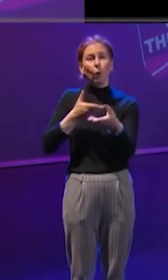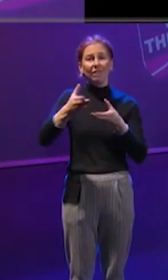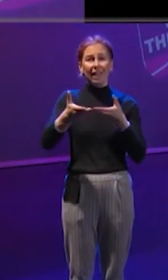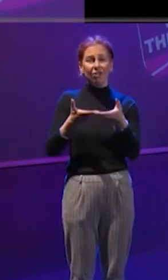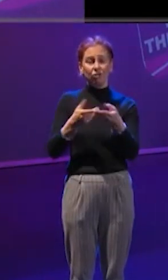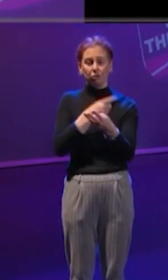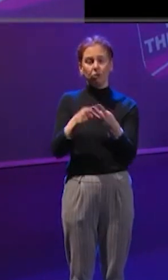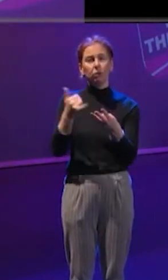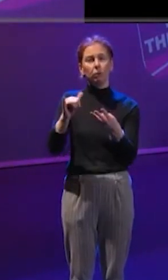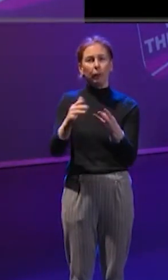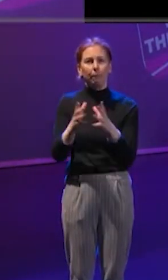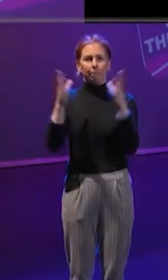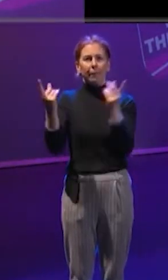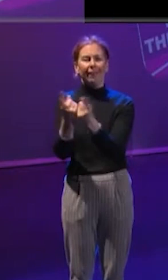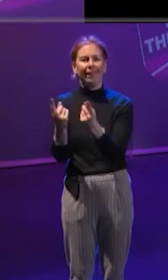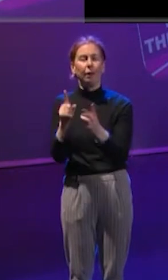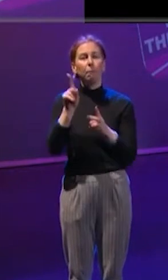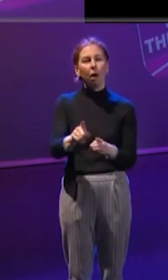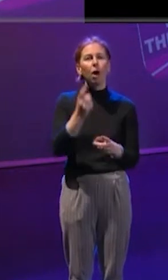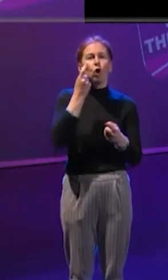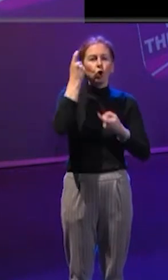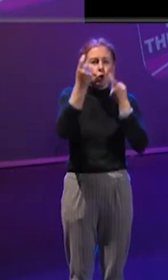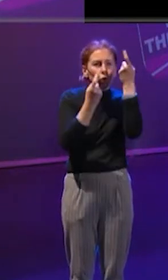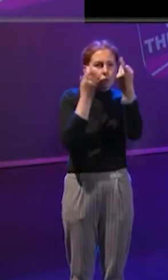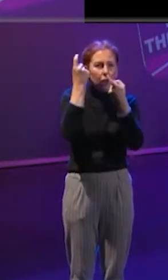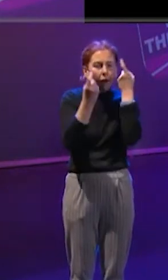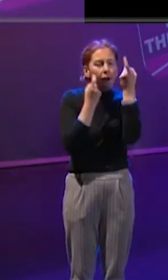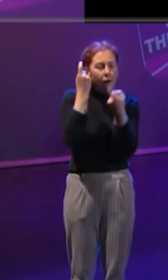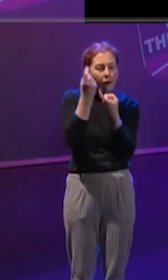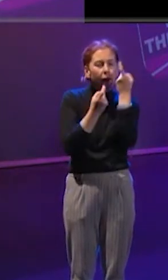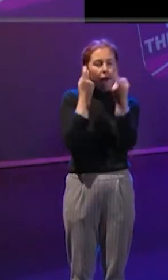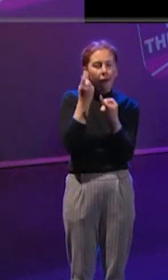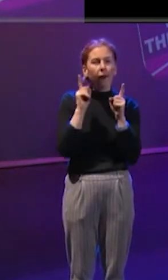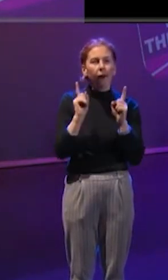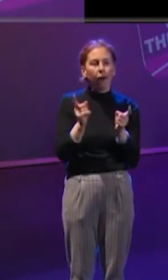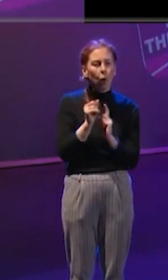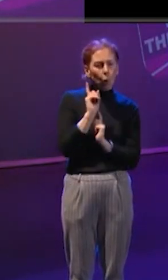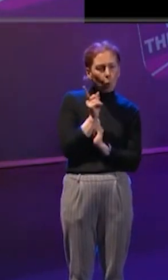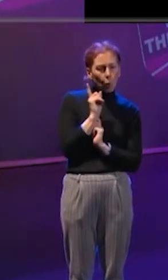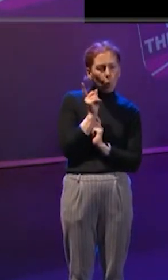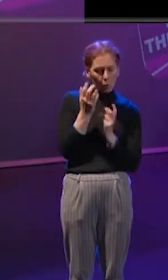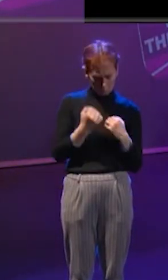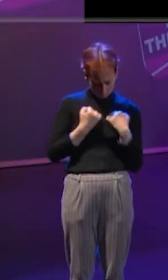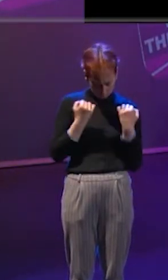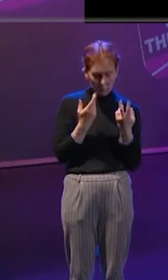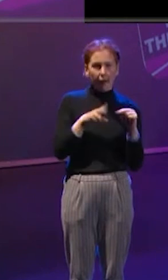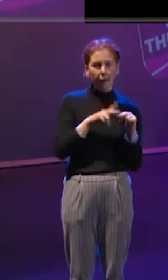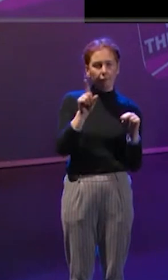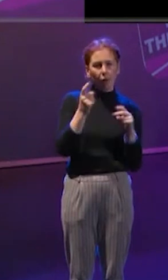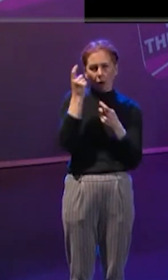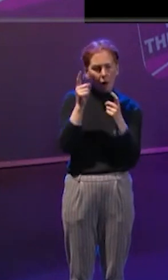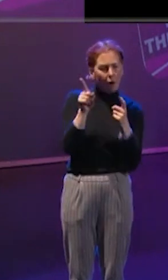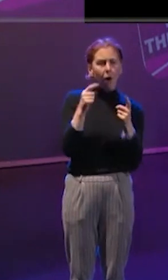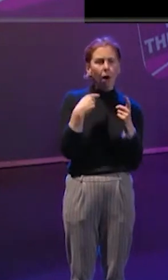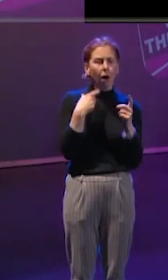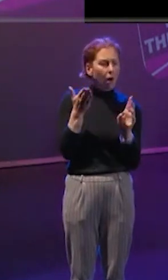But curiosity, I think, is something that I constantly keep within my practice of, oh, what if I go off and just look at that and then